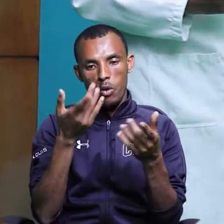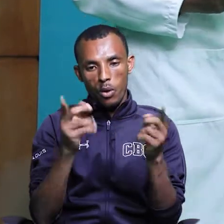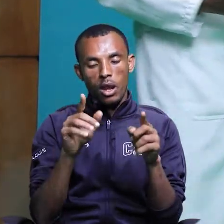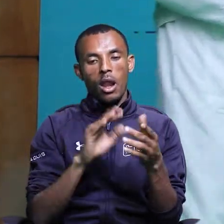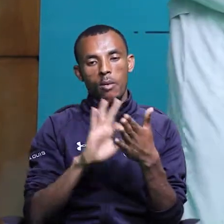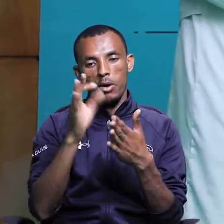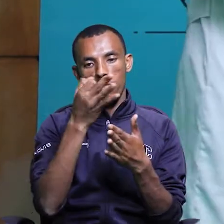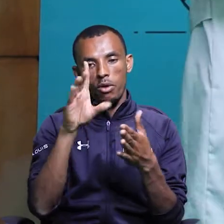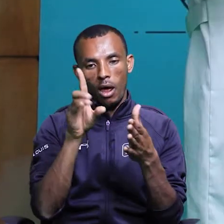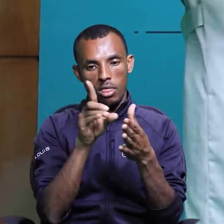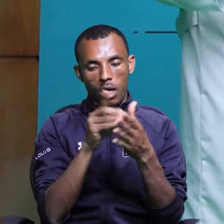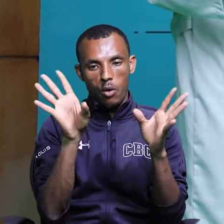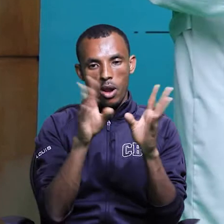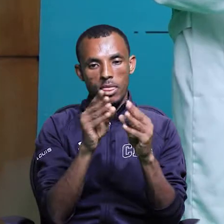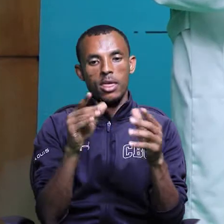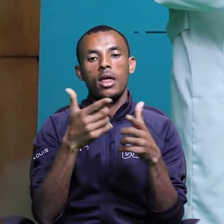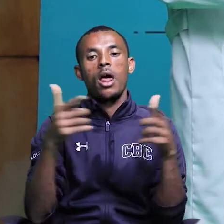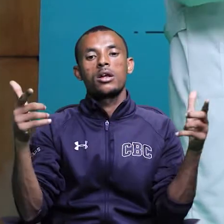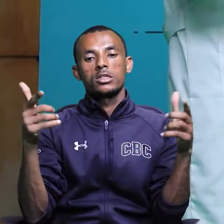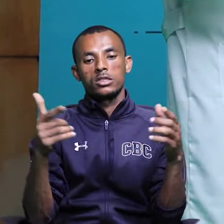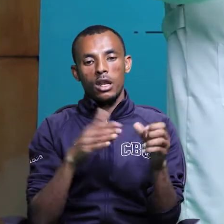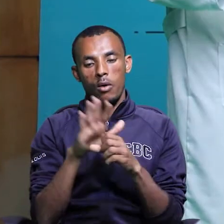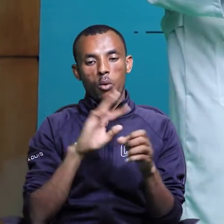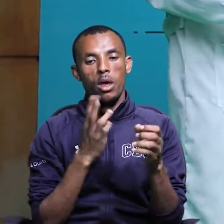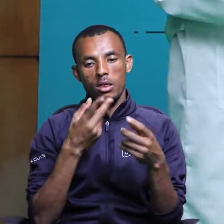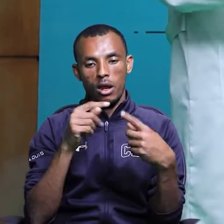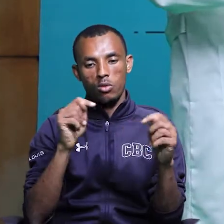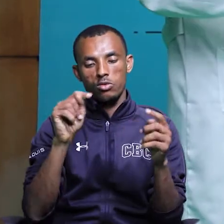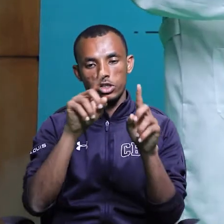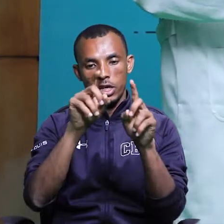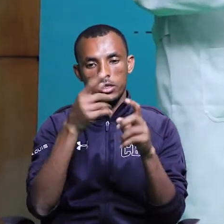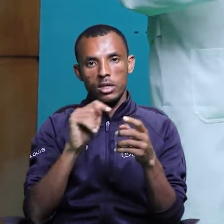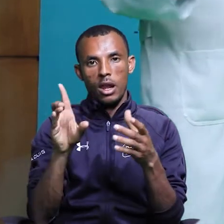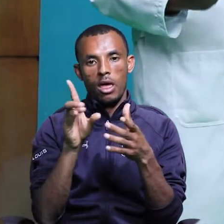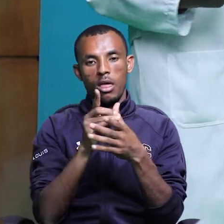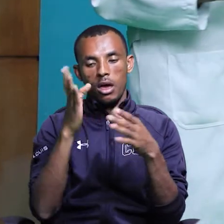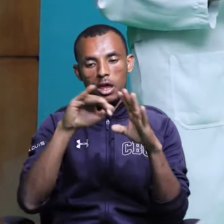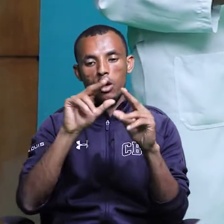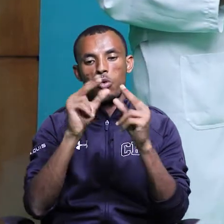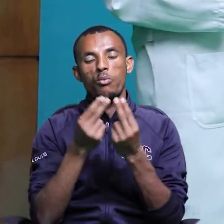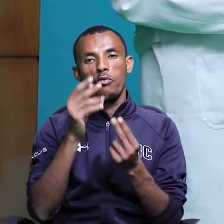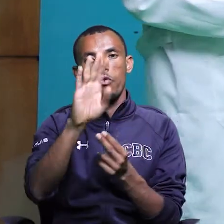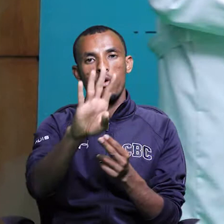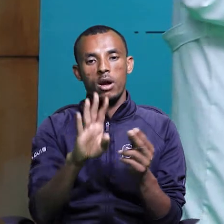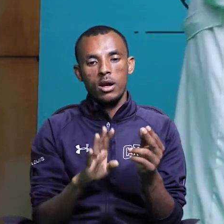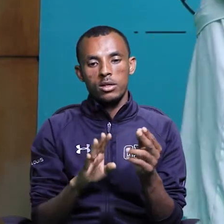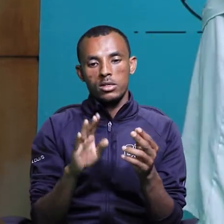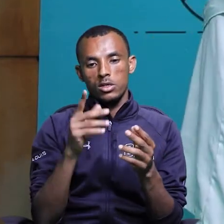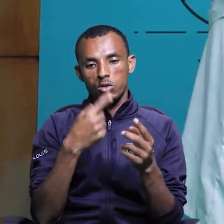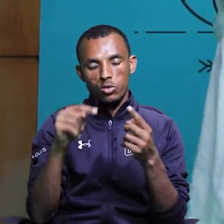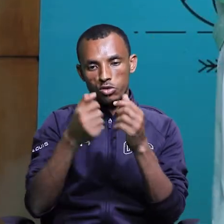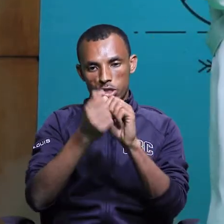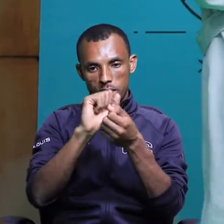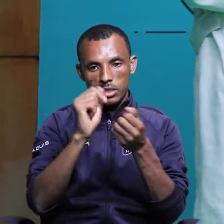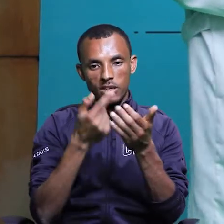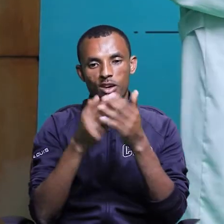data collected is large enough, we'll try to change the data in a group form. But to change it into